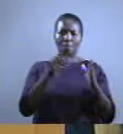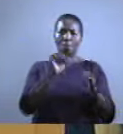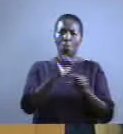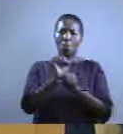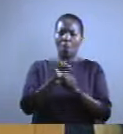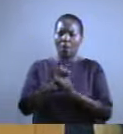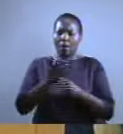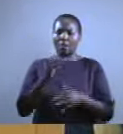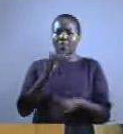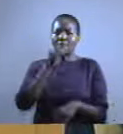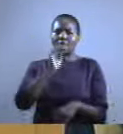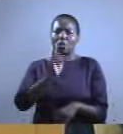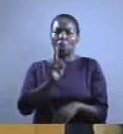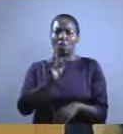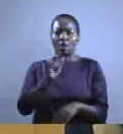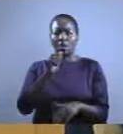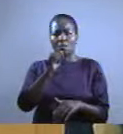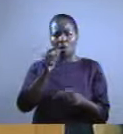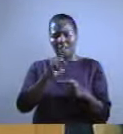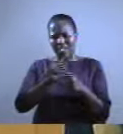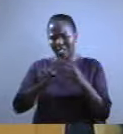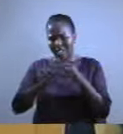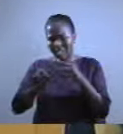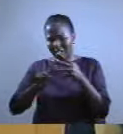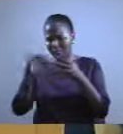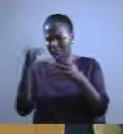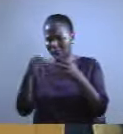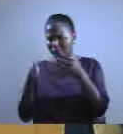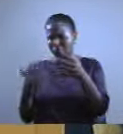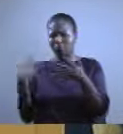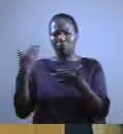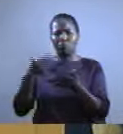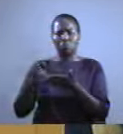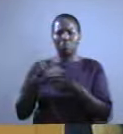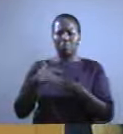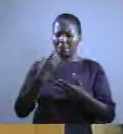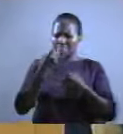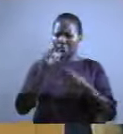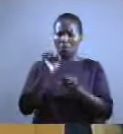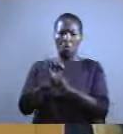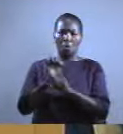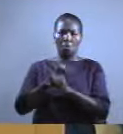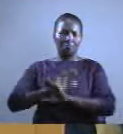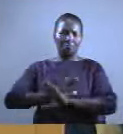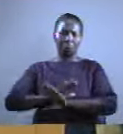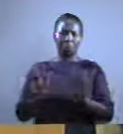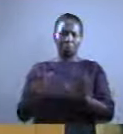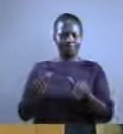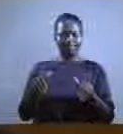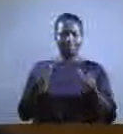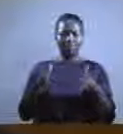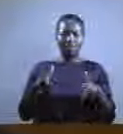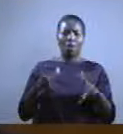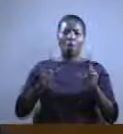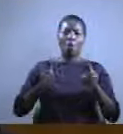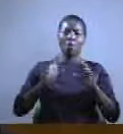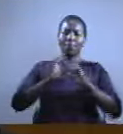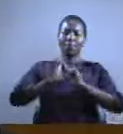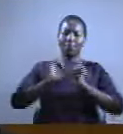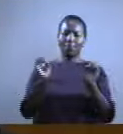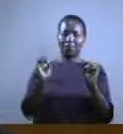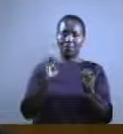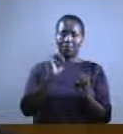and neatly ignored all of those unemployed who have given up hope and have stopped even looking for work. If one includes